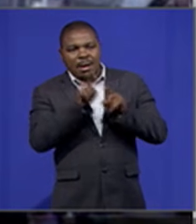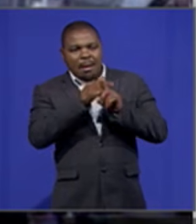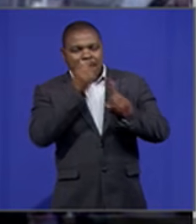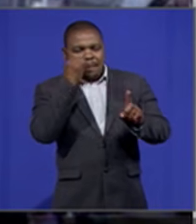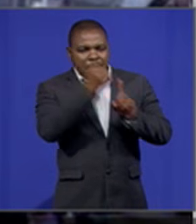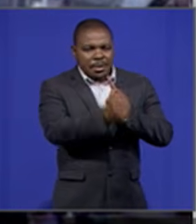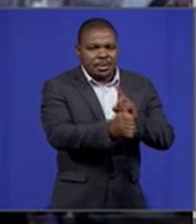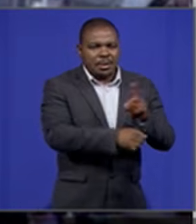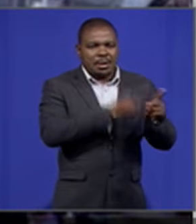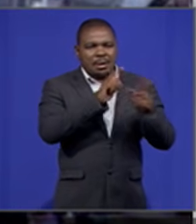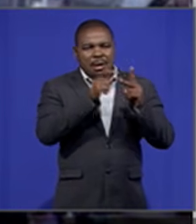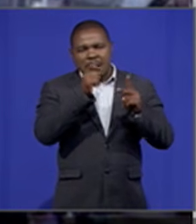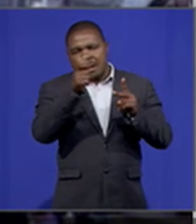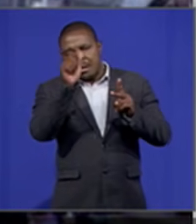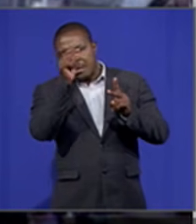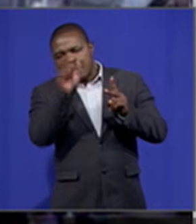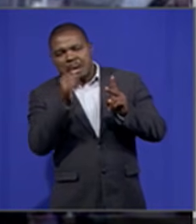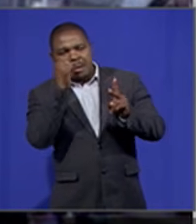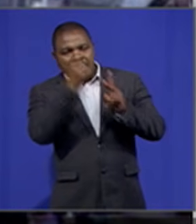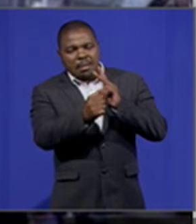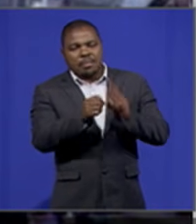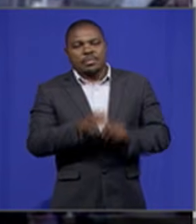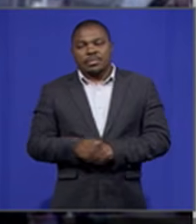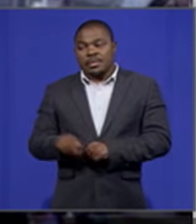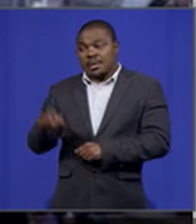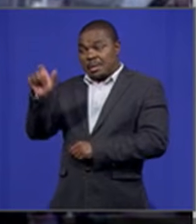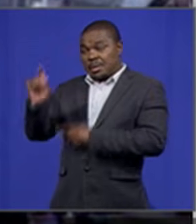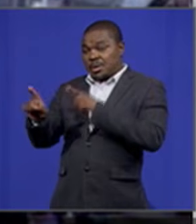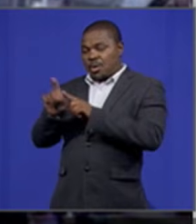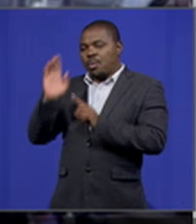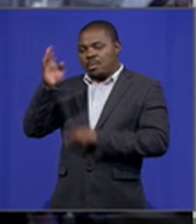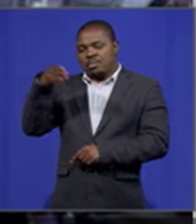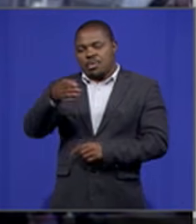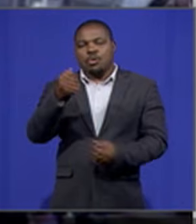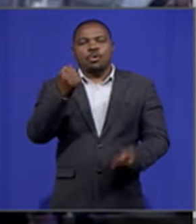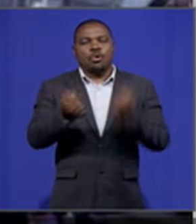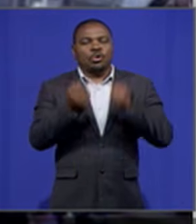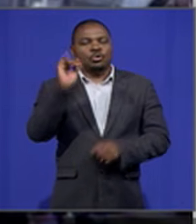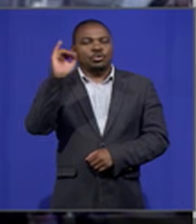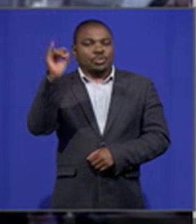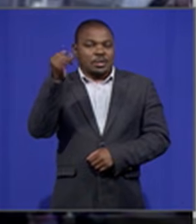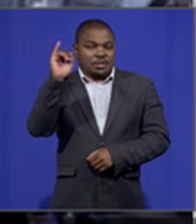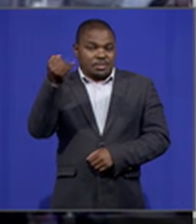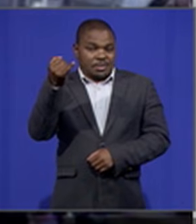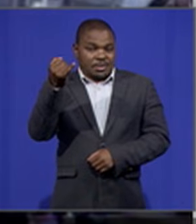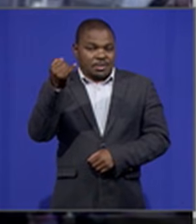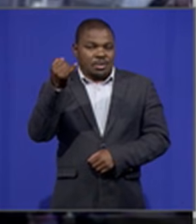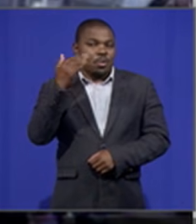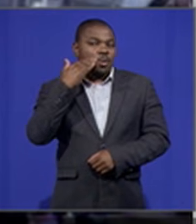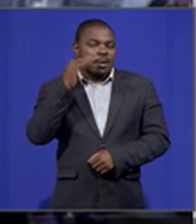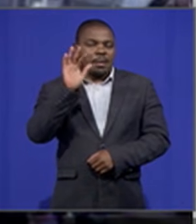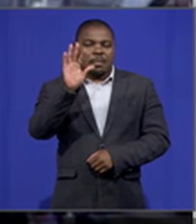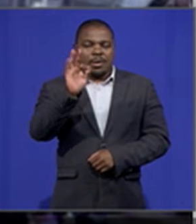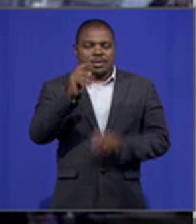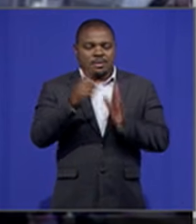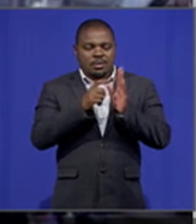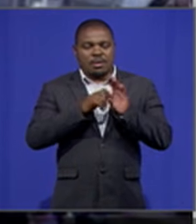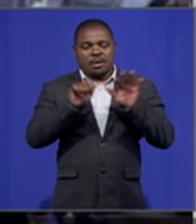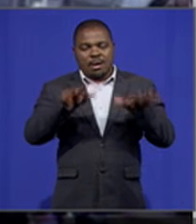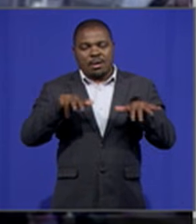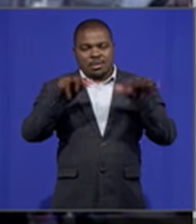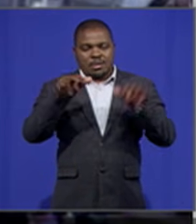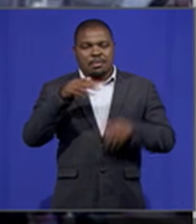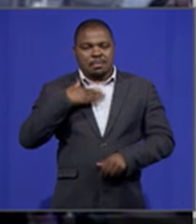murder and attempted murder. The suspect is expected to appear before the Johannesburg Magistrate Court on Monday, the 18th of